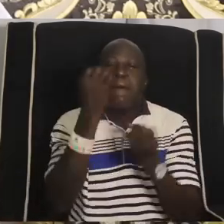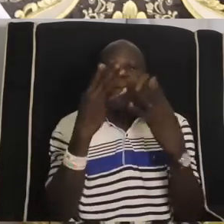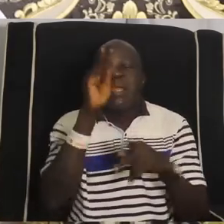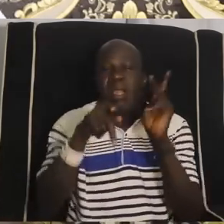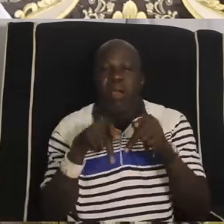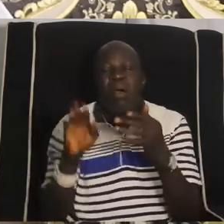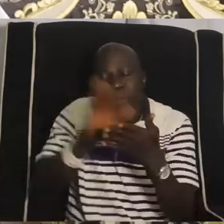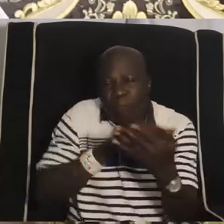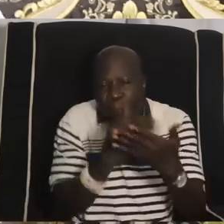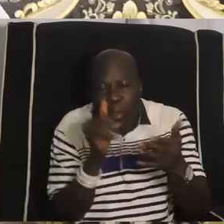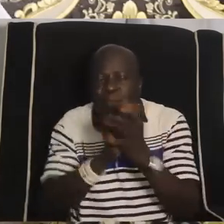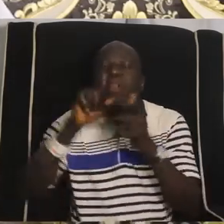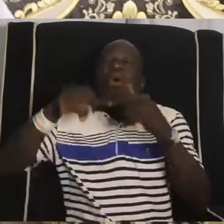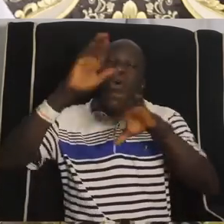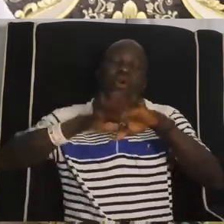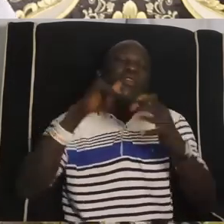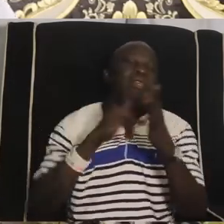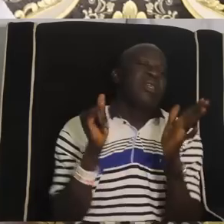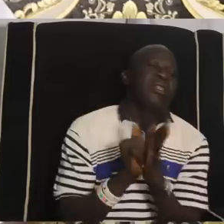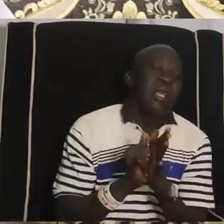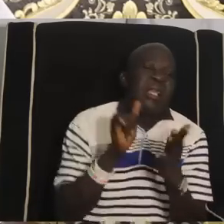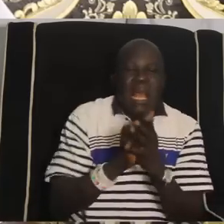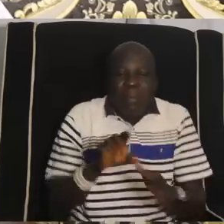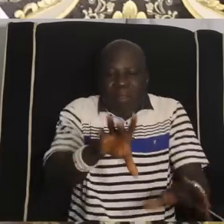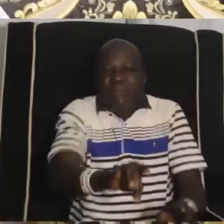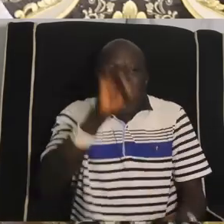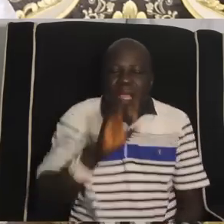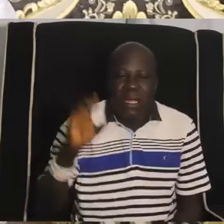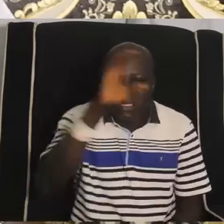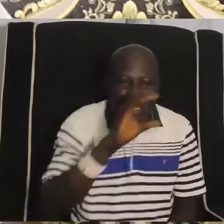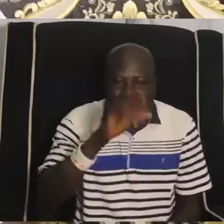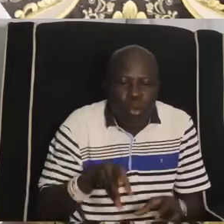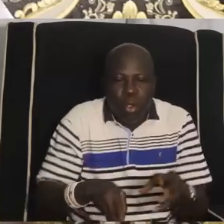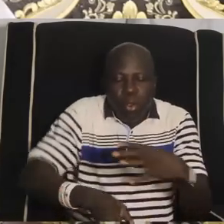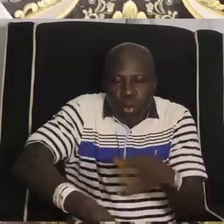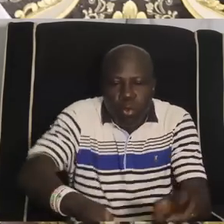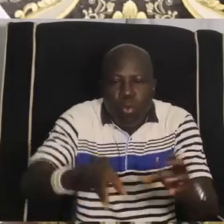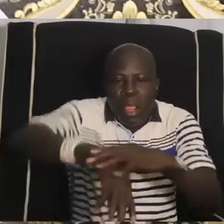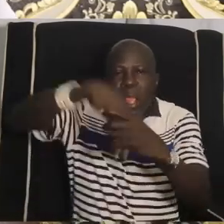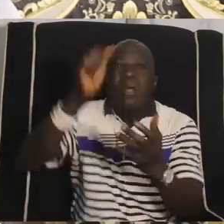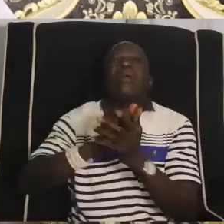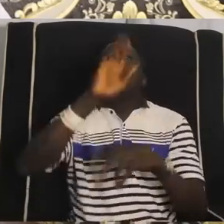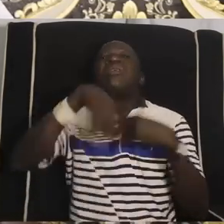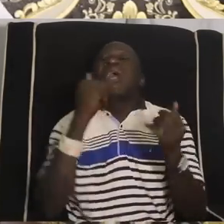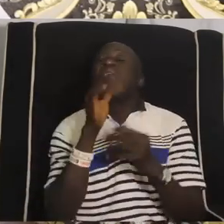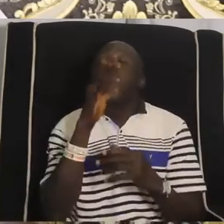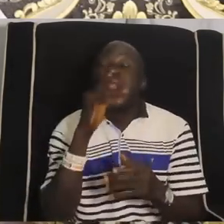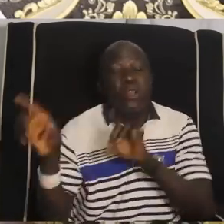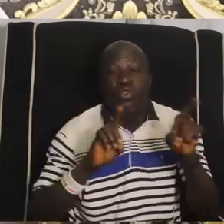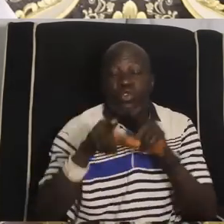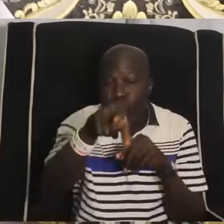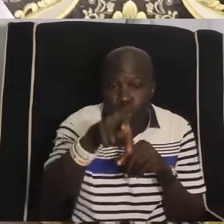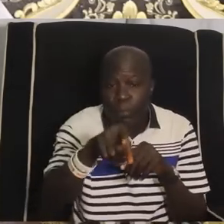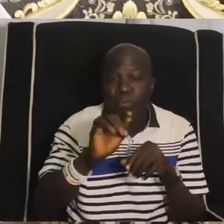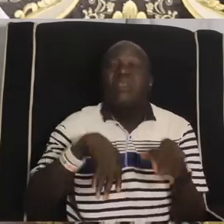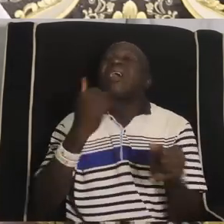of people are falling to it. So they that they are seeking for the way out. They may say it's your mother that is